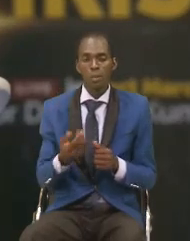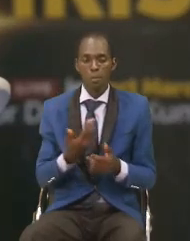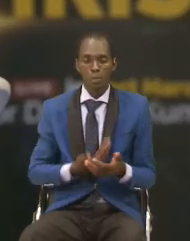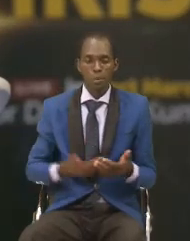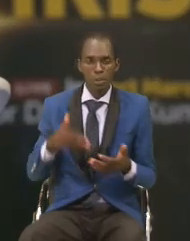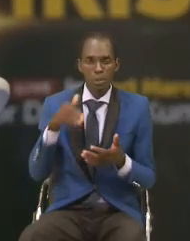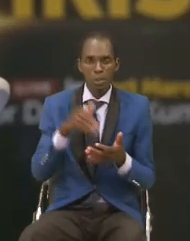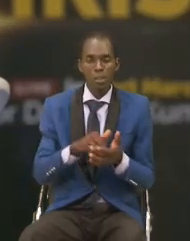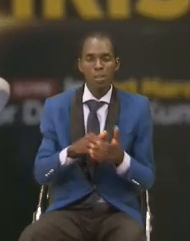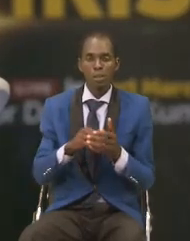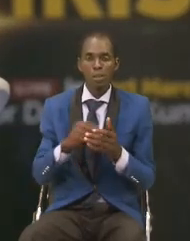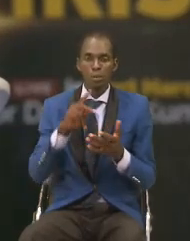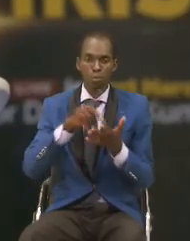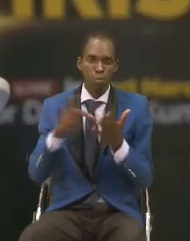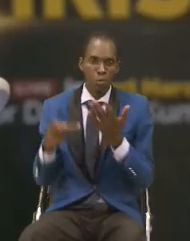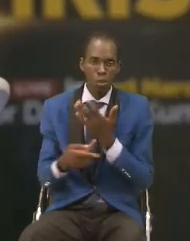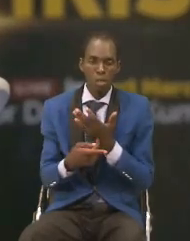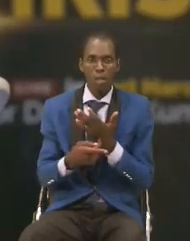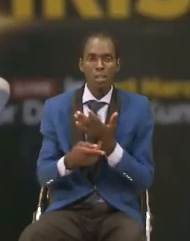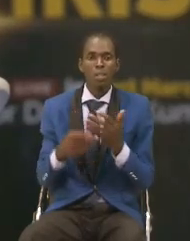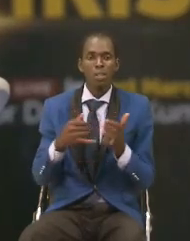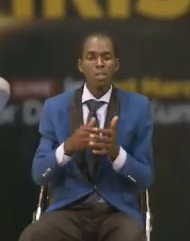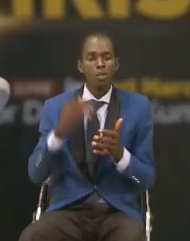+234 705 278 1389. Remember, convert rally.